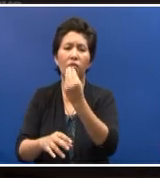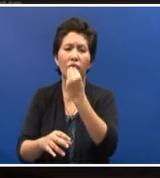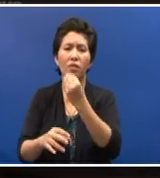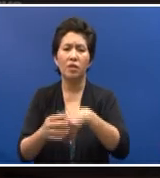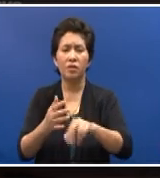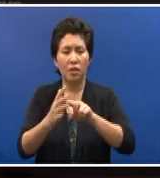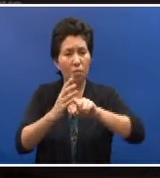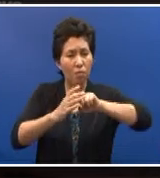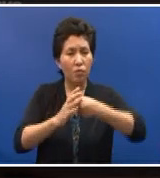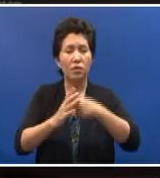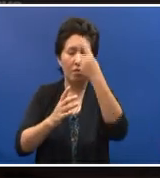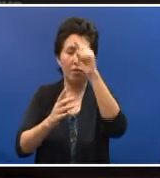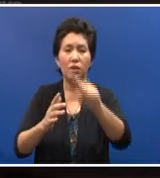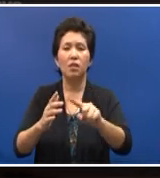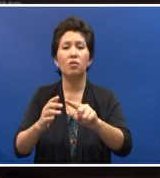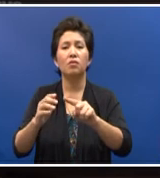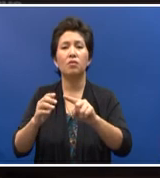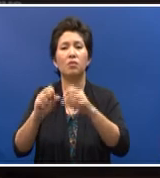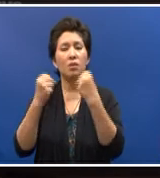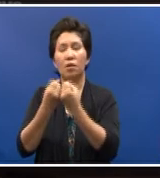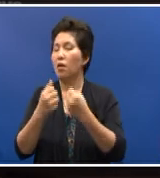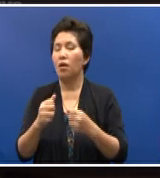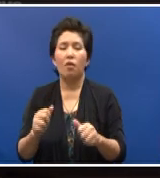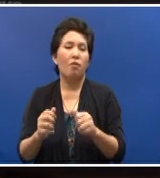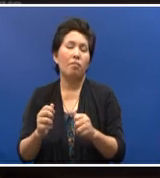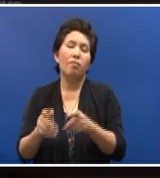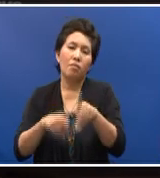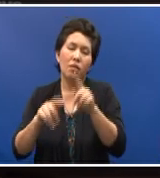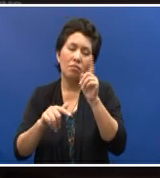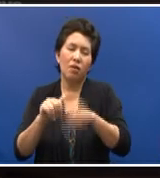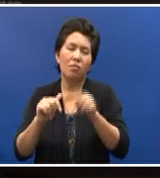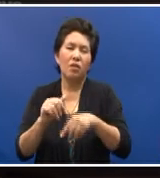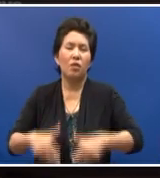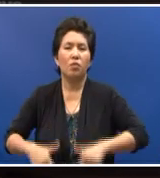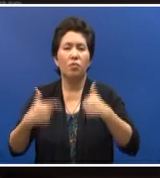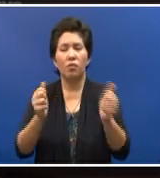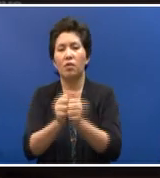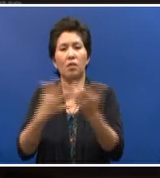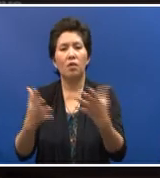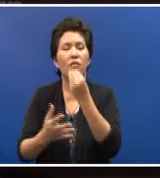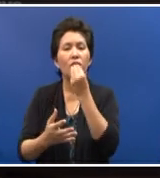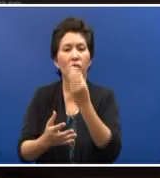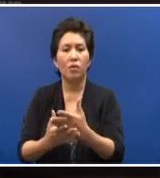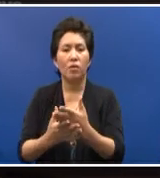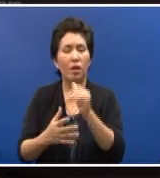source for the society. People cannot survive without food. Okay, and if cannot